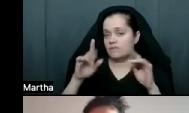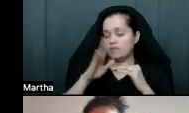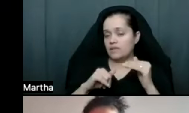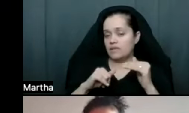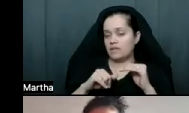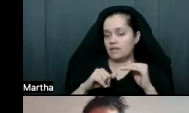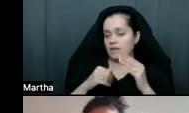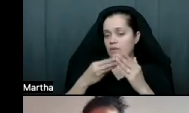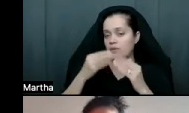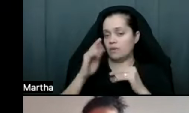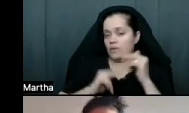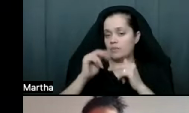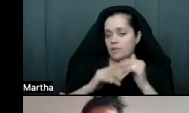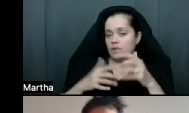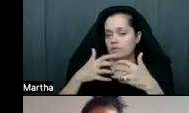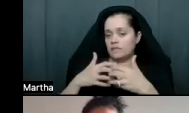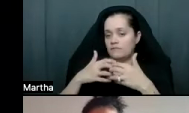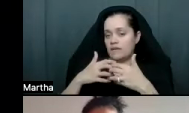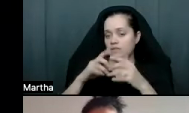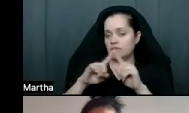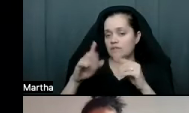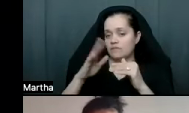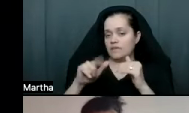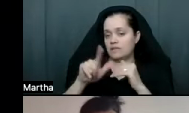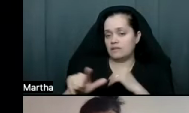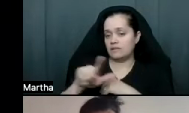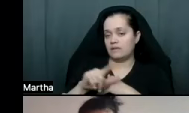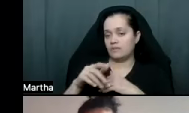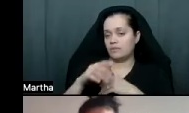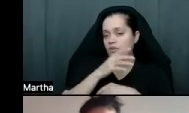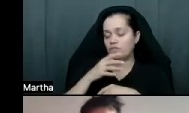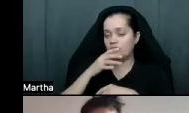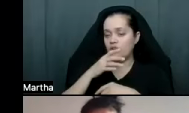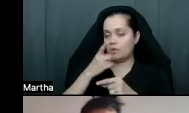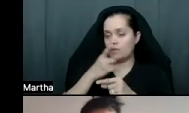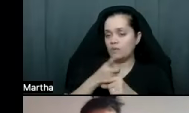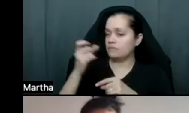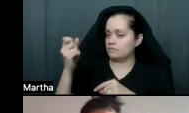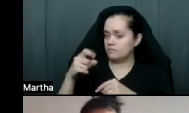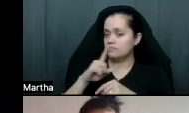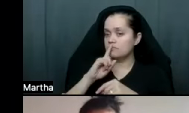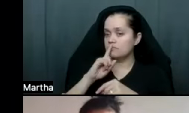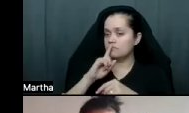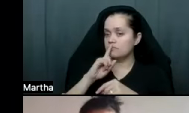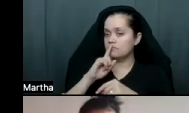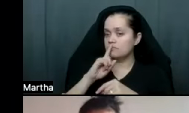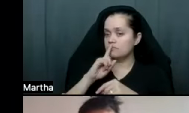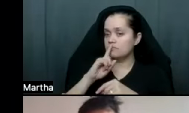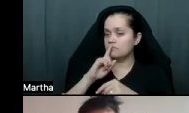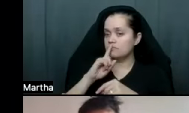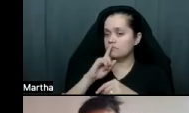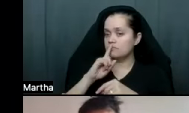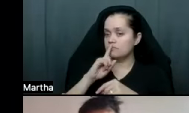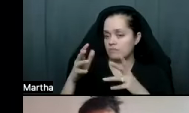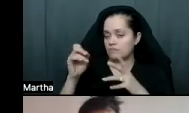where you build a factory, different than land cost where you're farming. Sure. All right, so he said, is there a